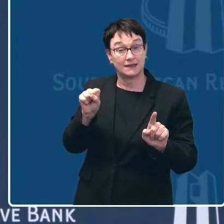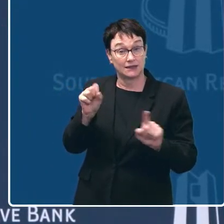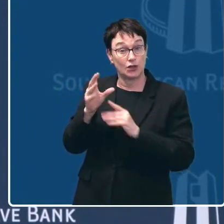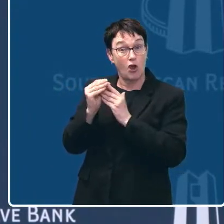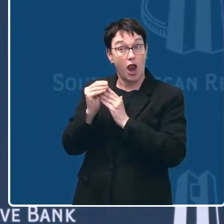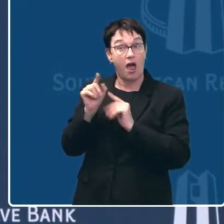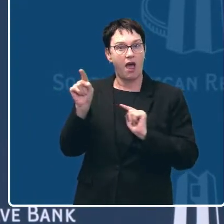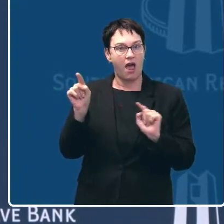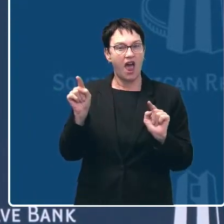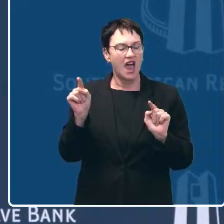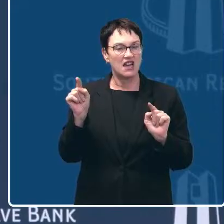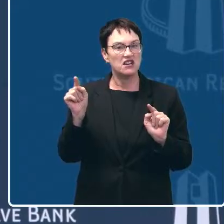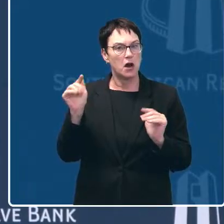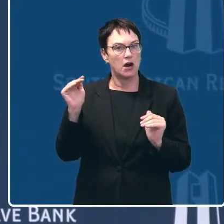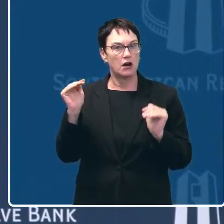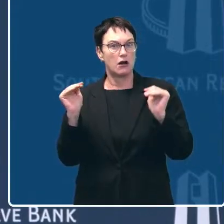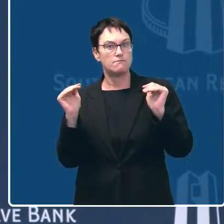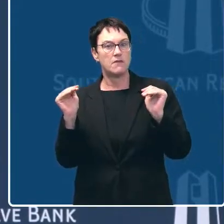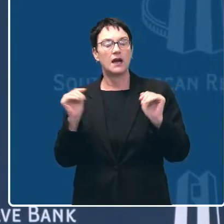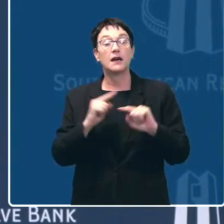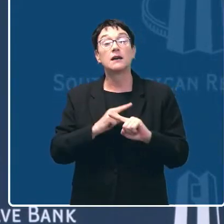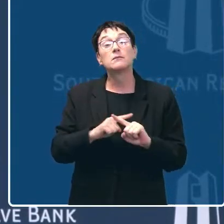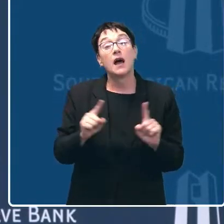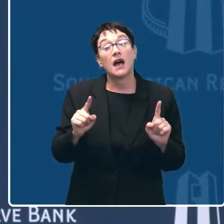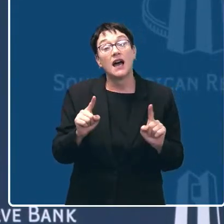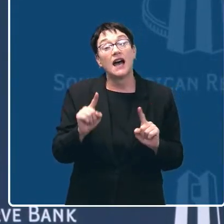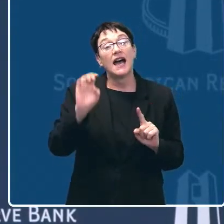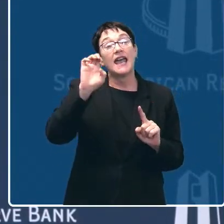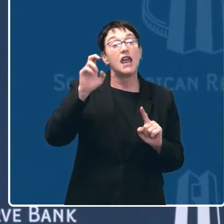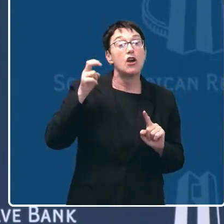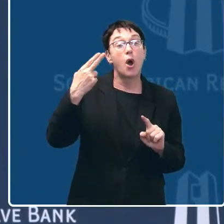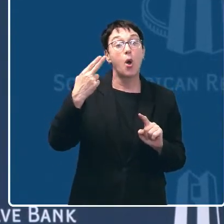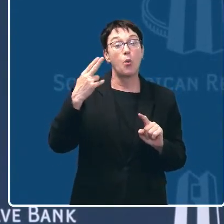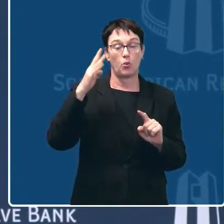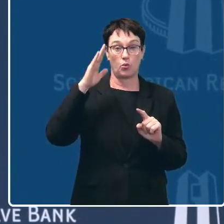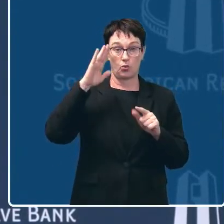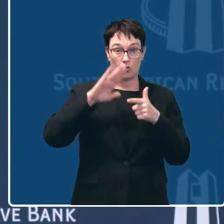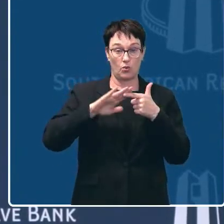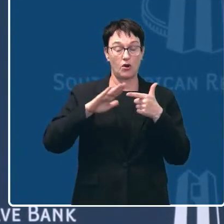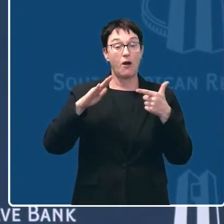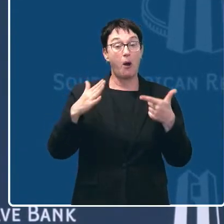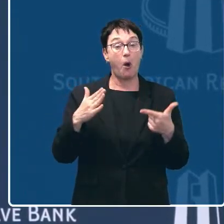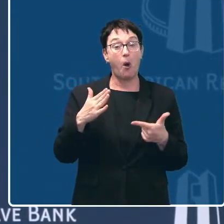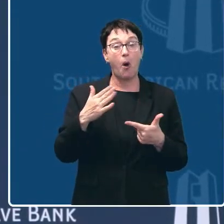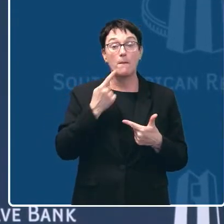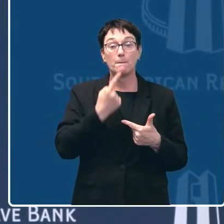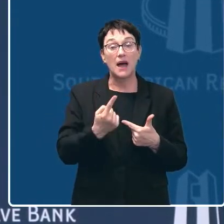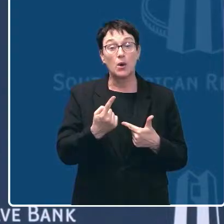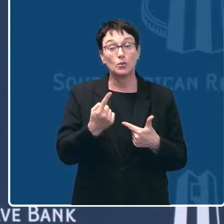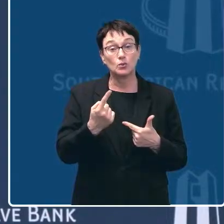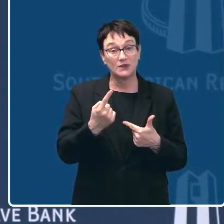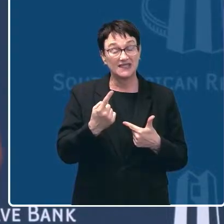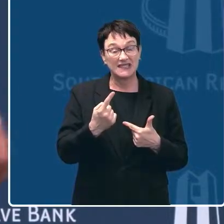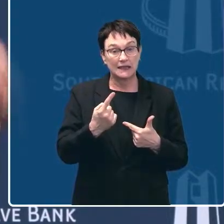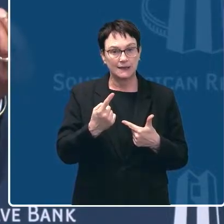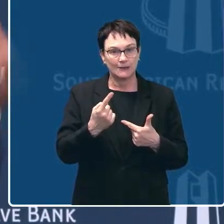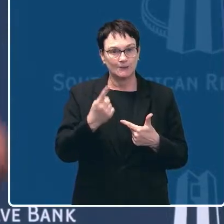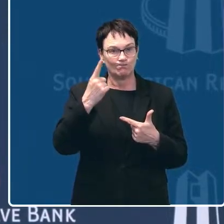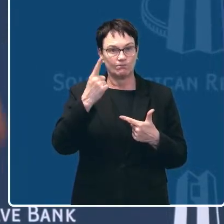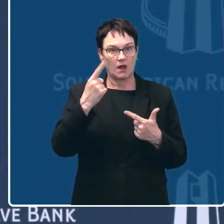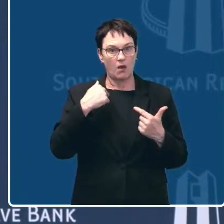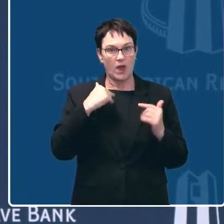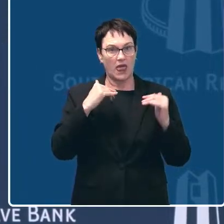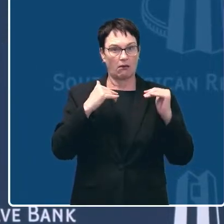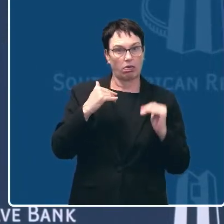euro. So it's not so much just that the rand had become stronger. It is also that